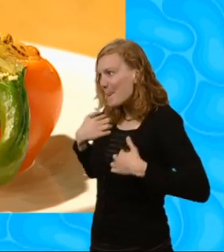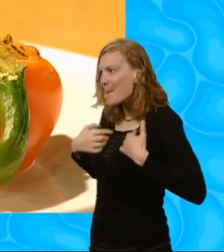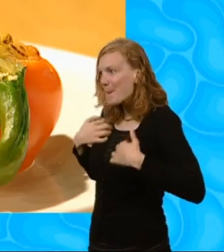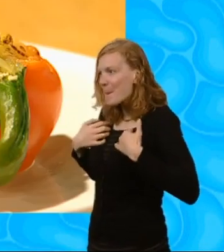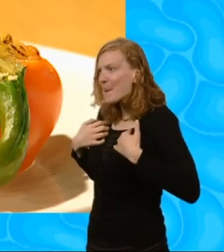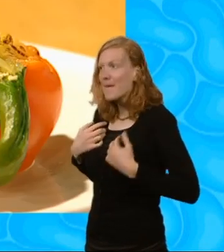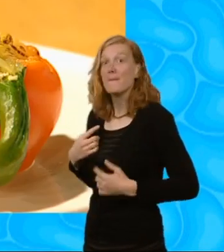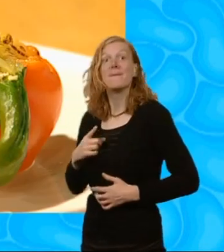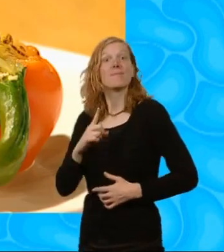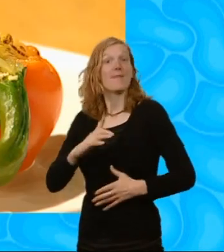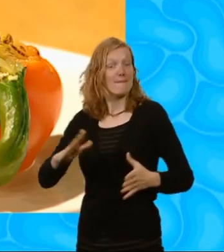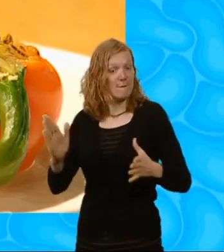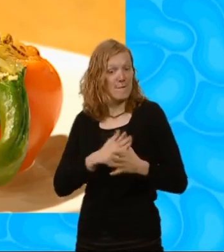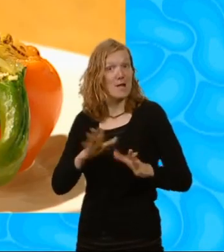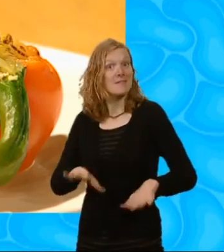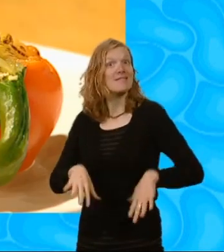tasty? Yes!